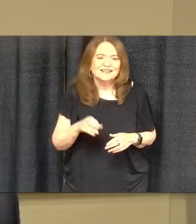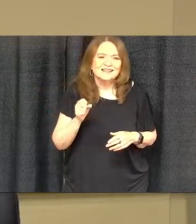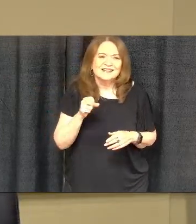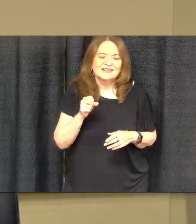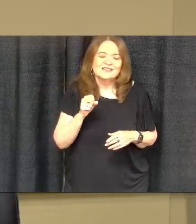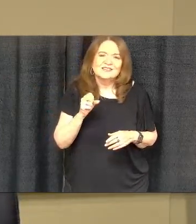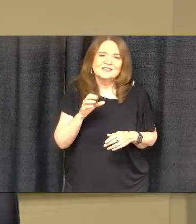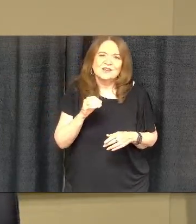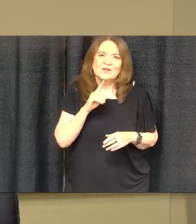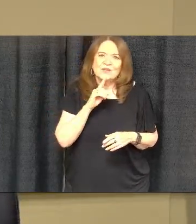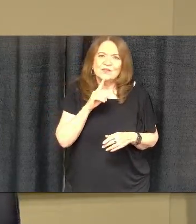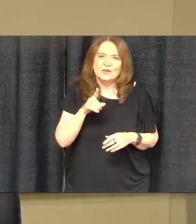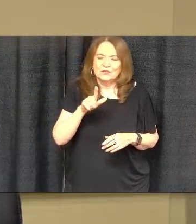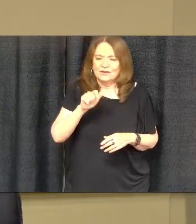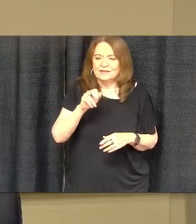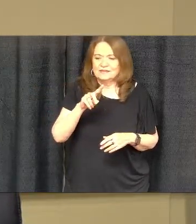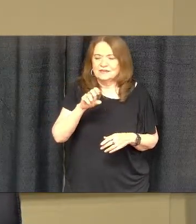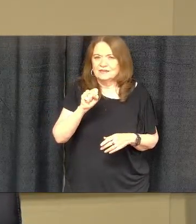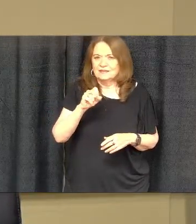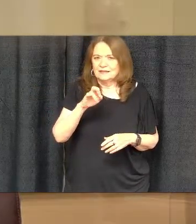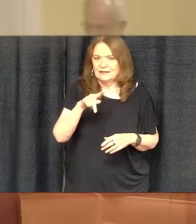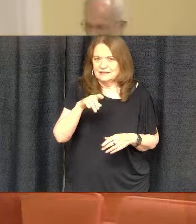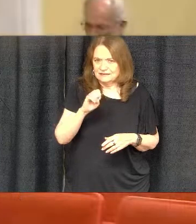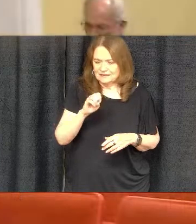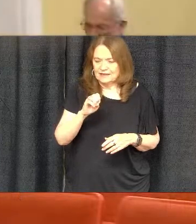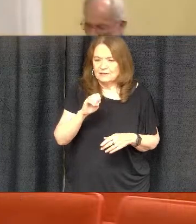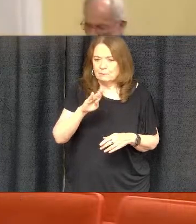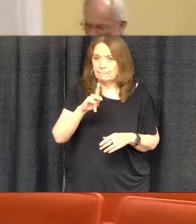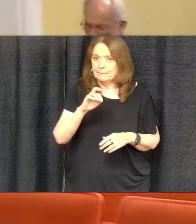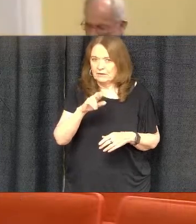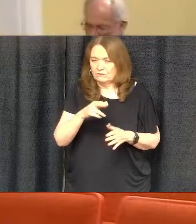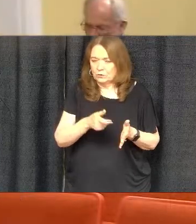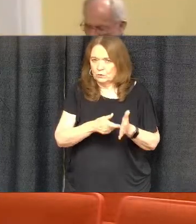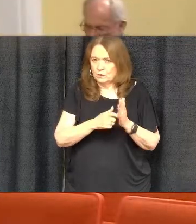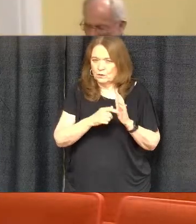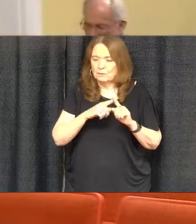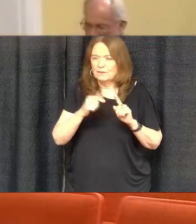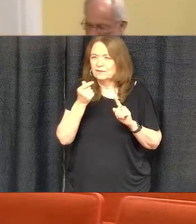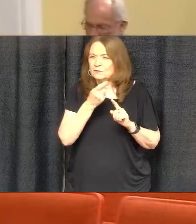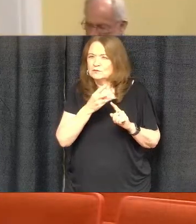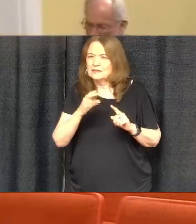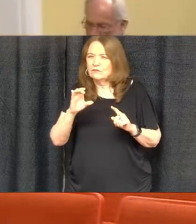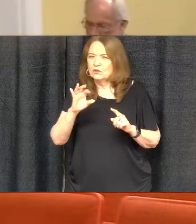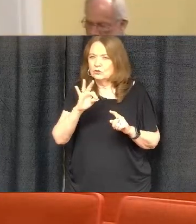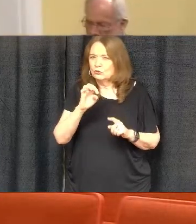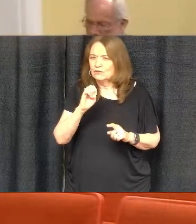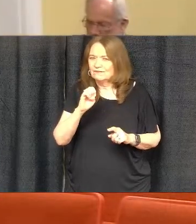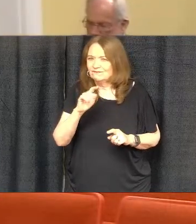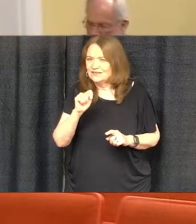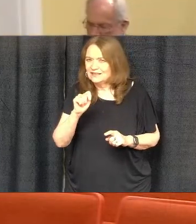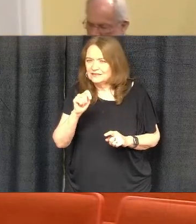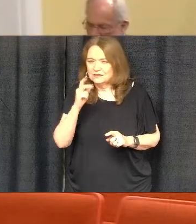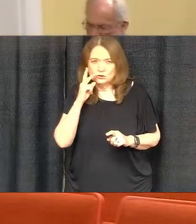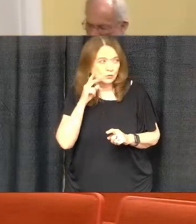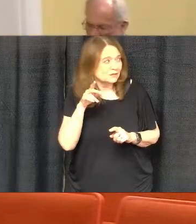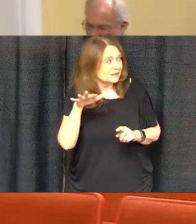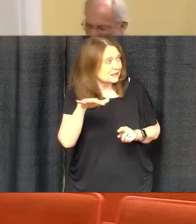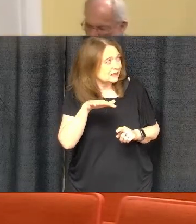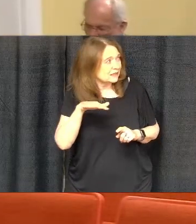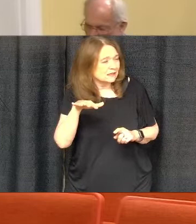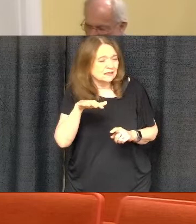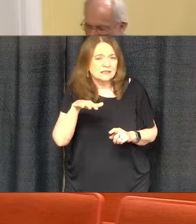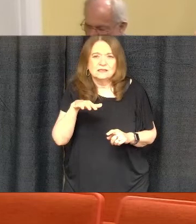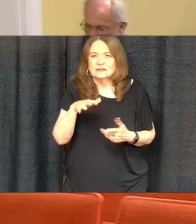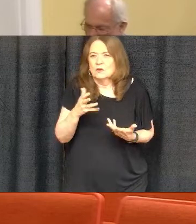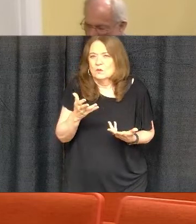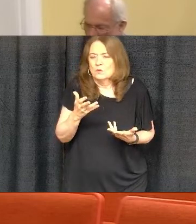So there is a landscape buffer required, however, there's several hundred feet right there of existing area, so I'm